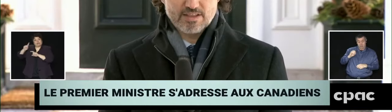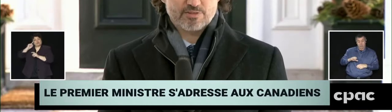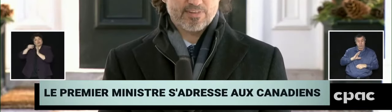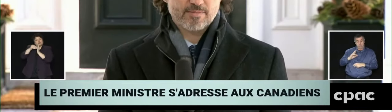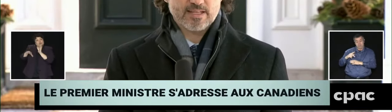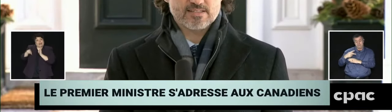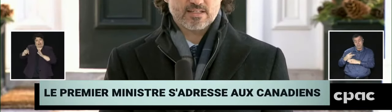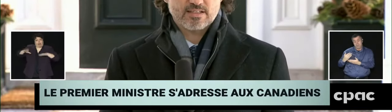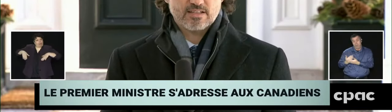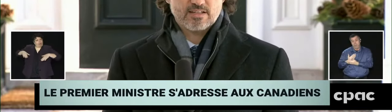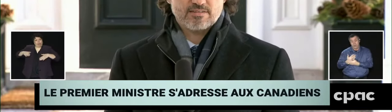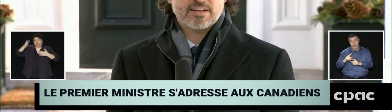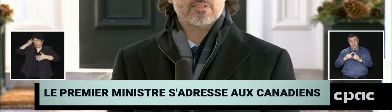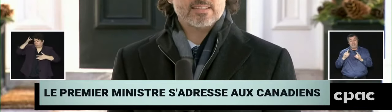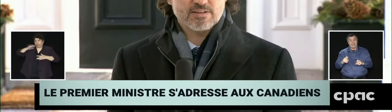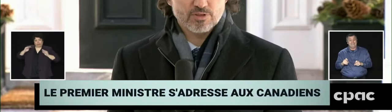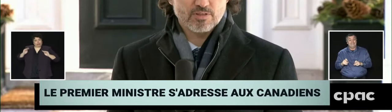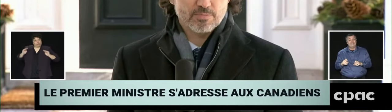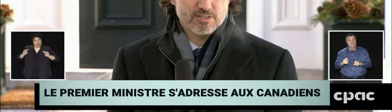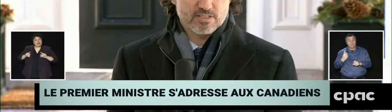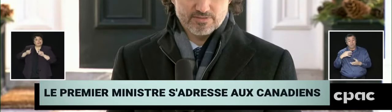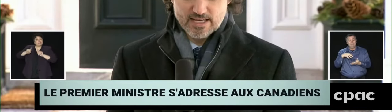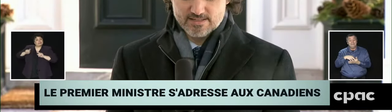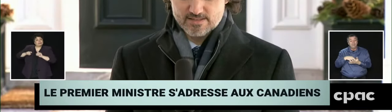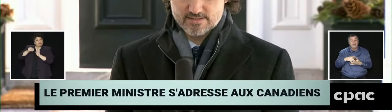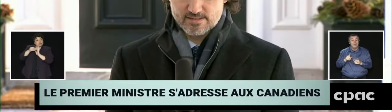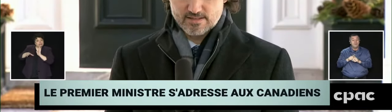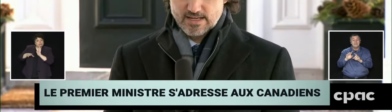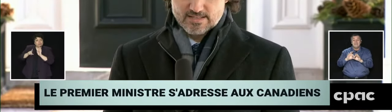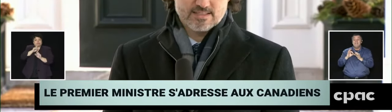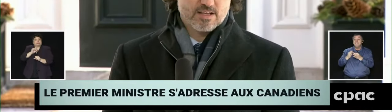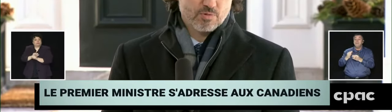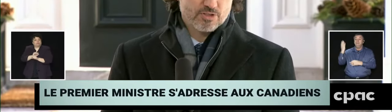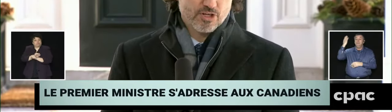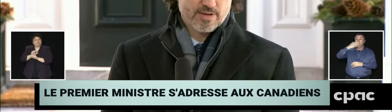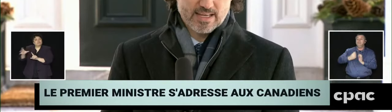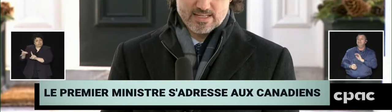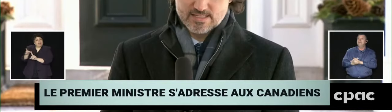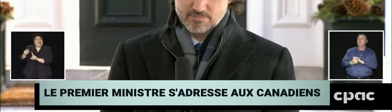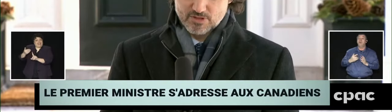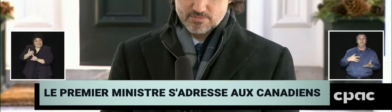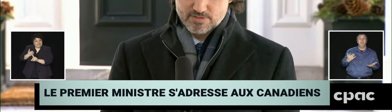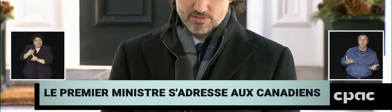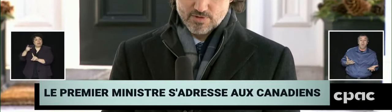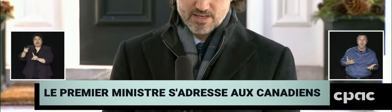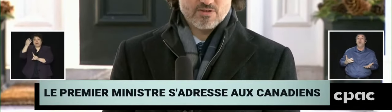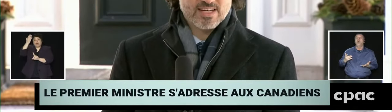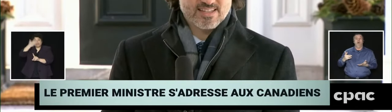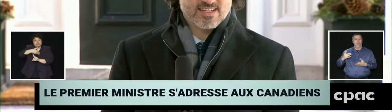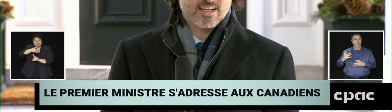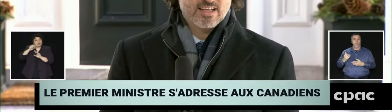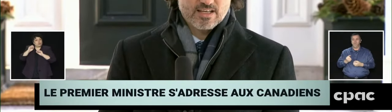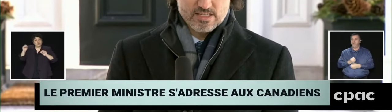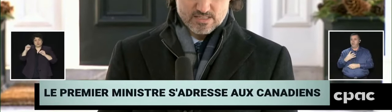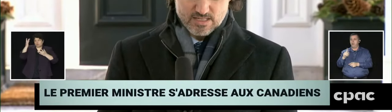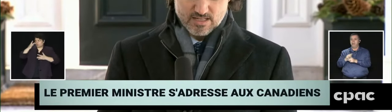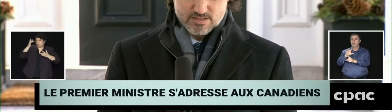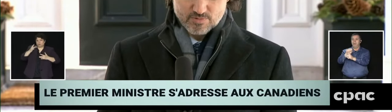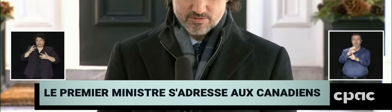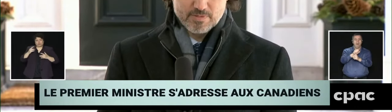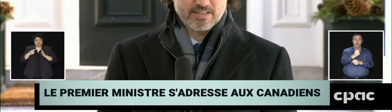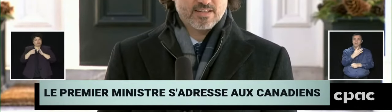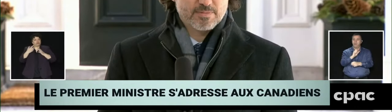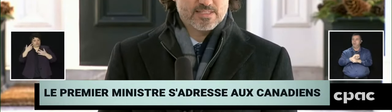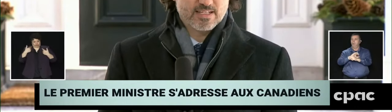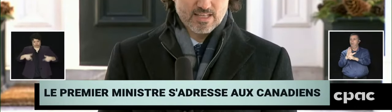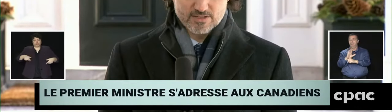students and their families found several positive cases. Since they weren't showing any symptoms, without testing, these kids